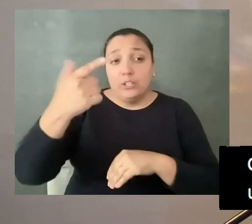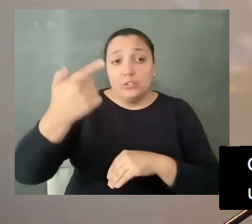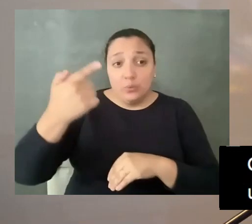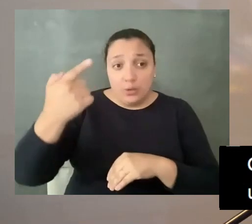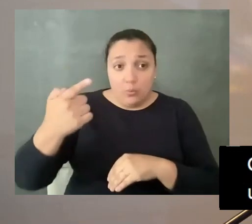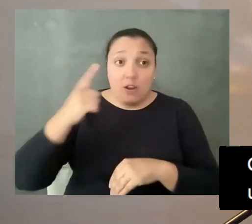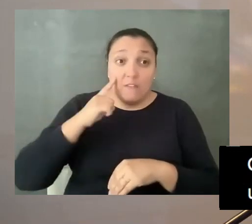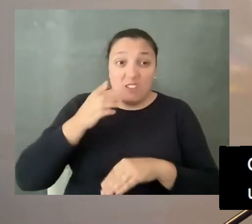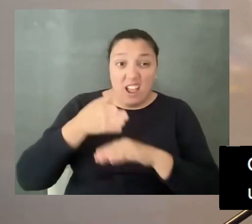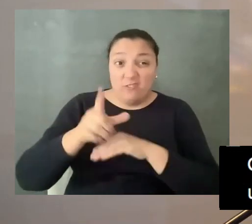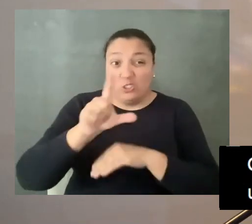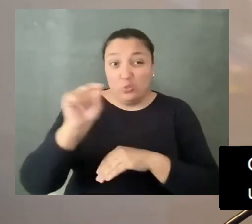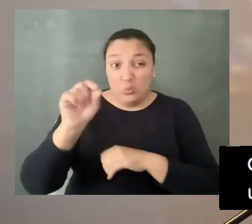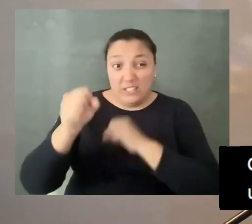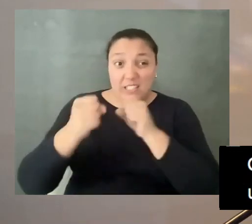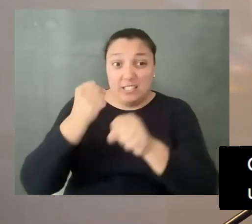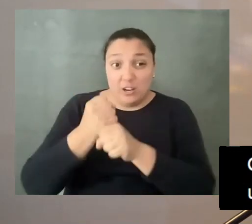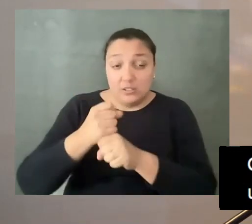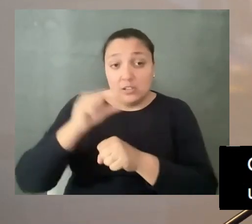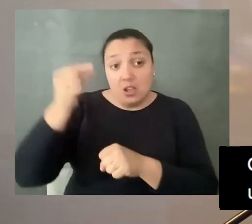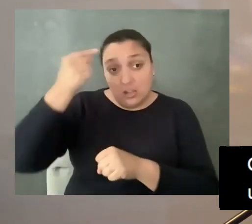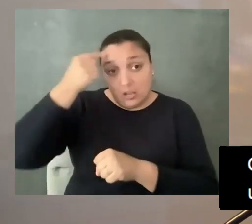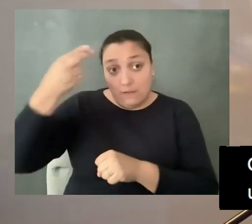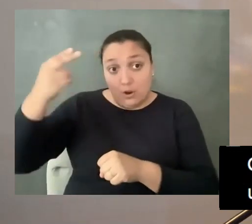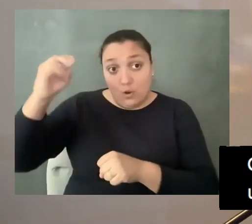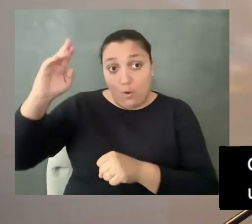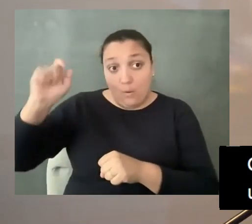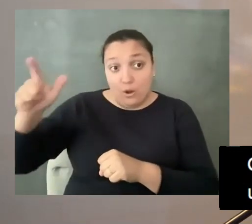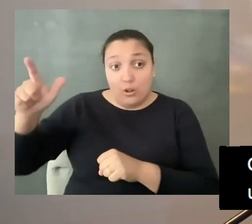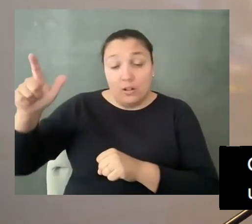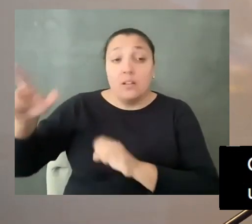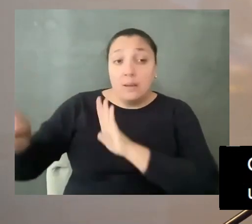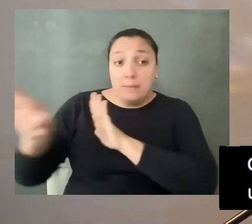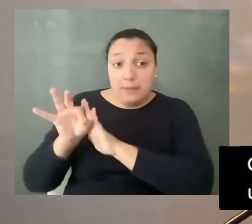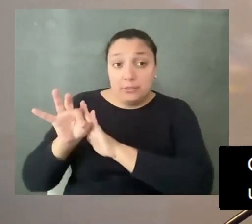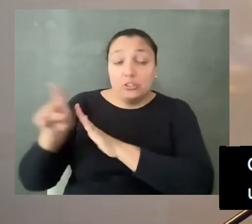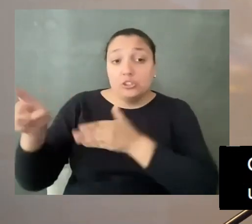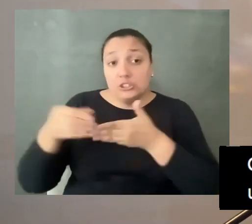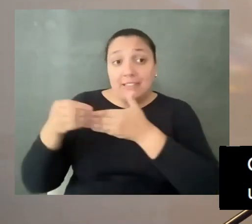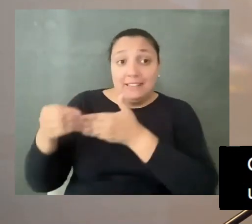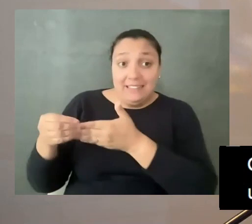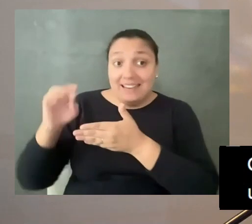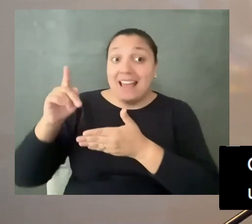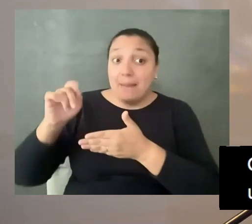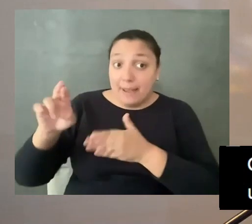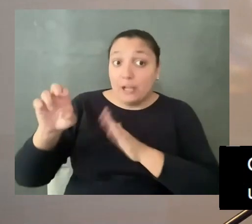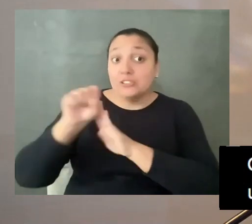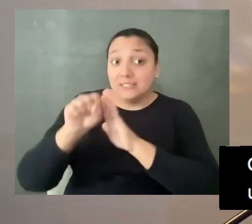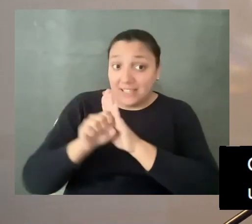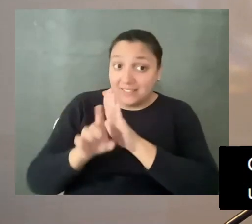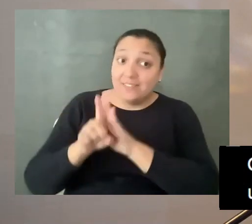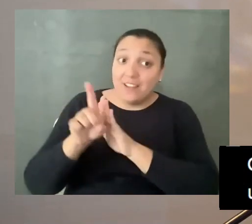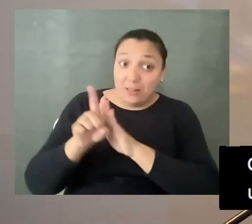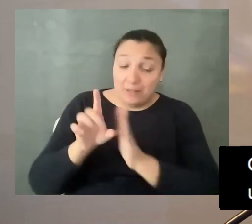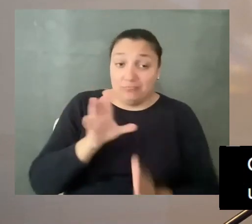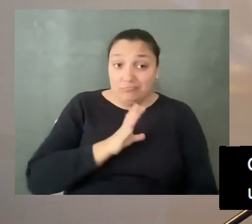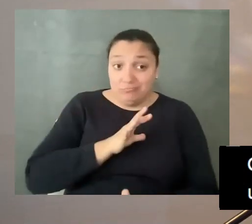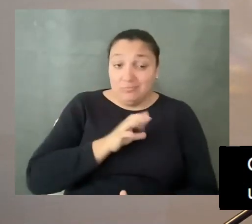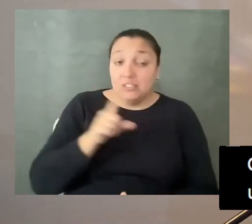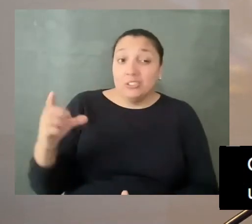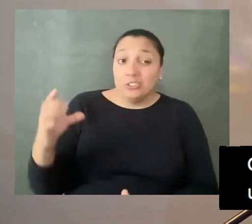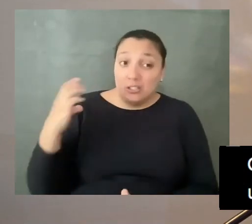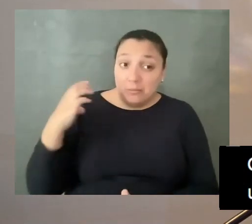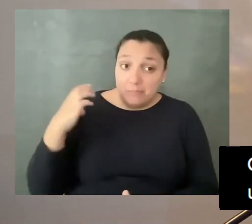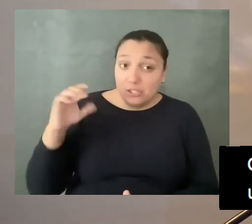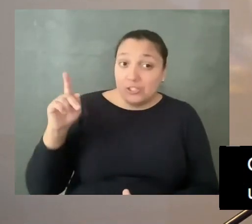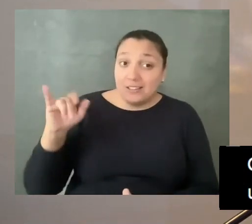economic development, Governor Hochul nominated her to lead Empire State Development. Commissioner Knight is dedicated to policies